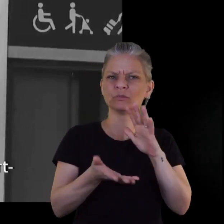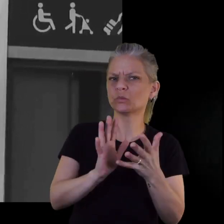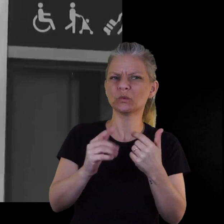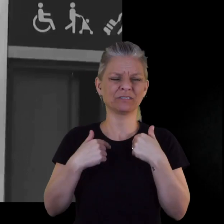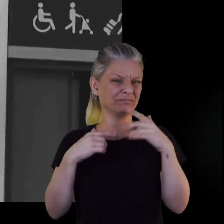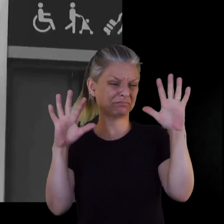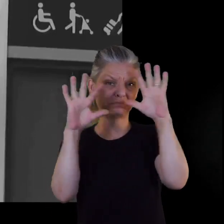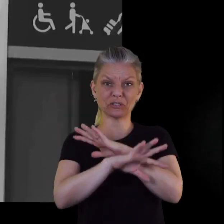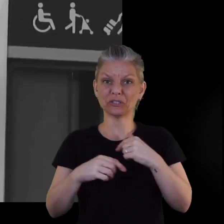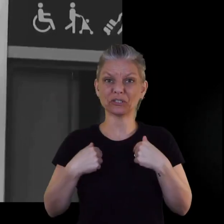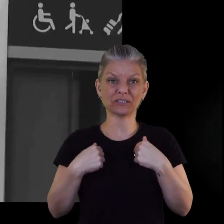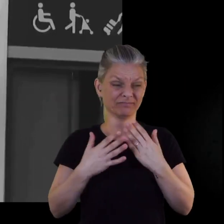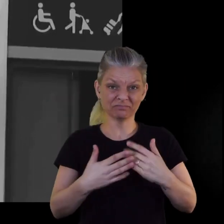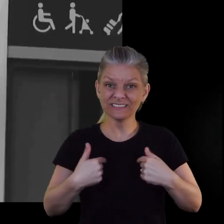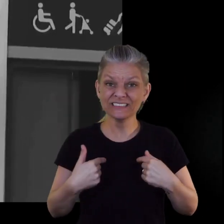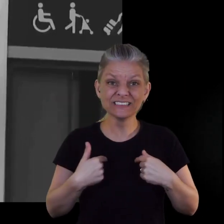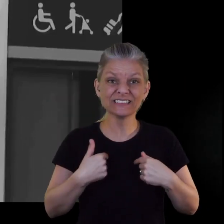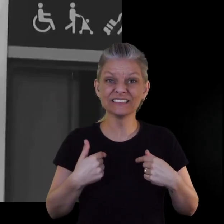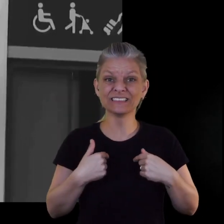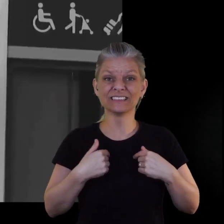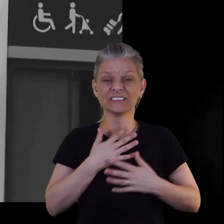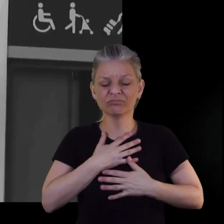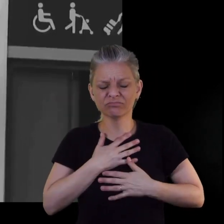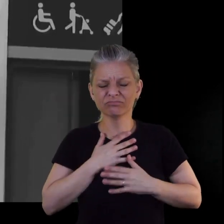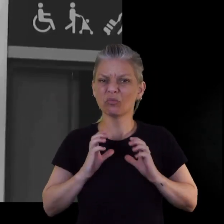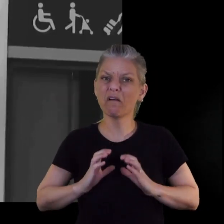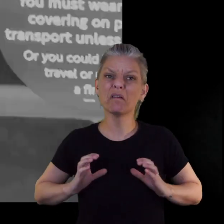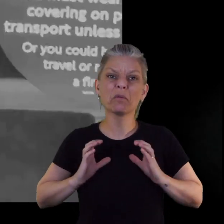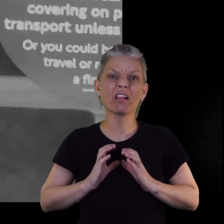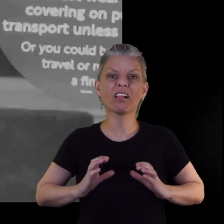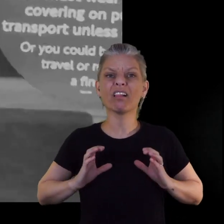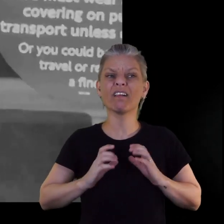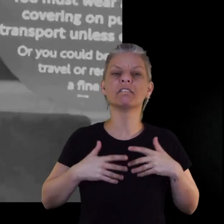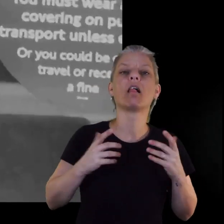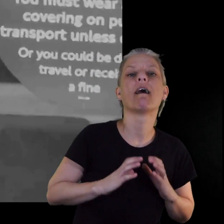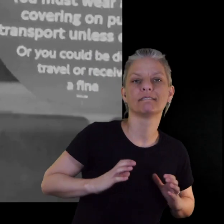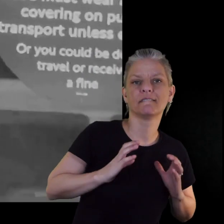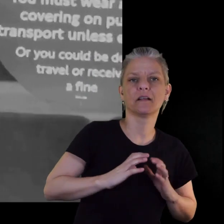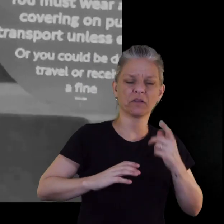with discomfort, I feel uncomfortable. I feel I'm looking for something.